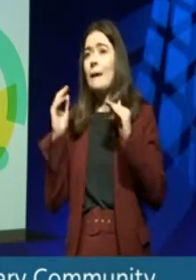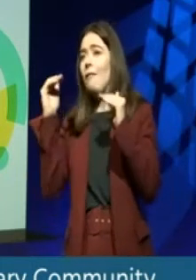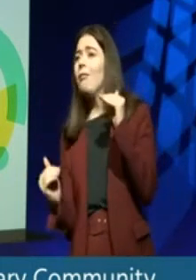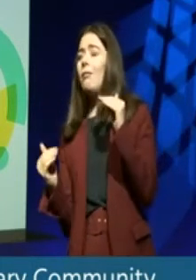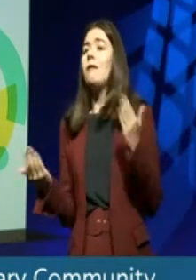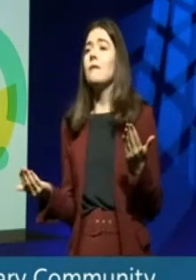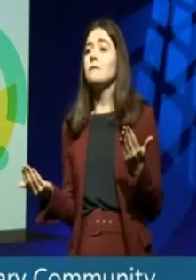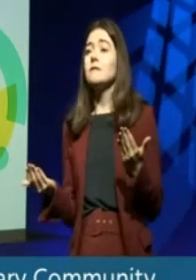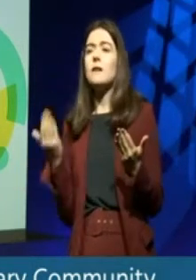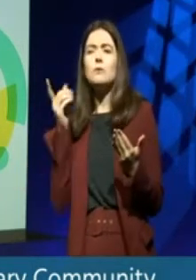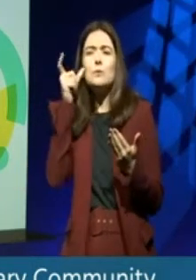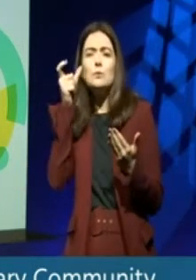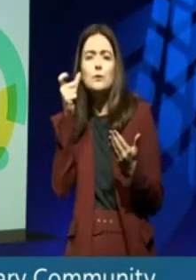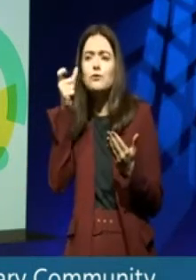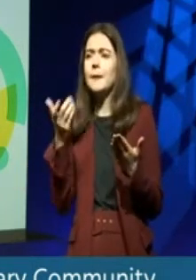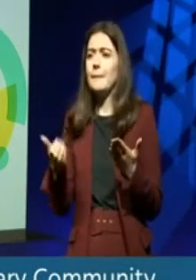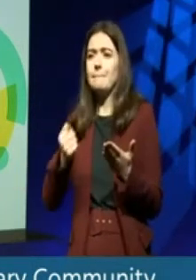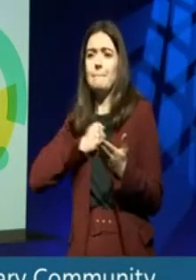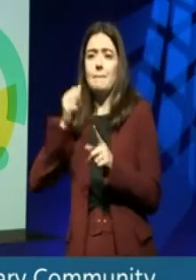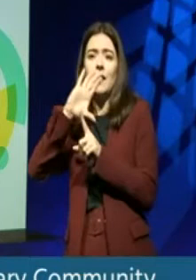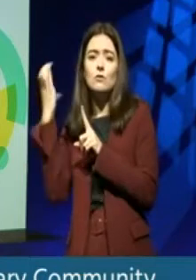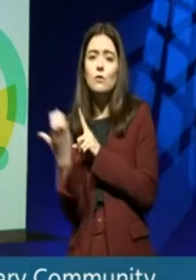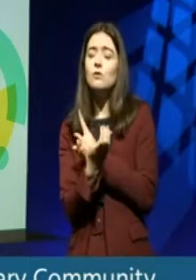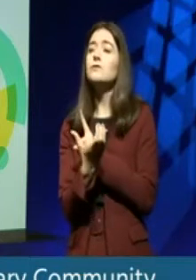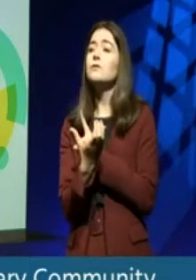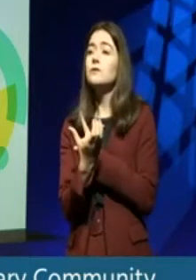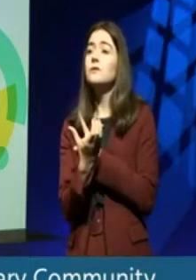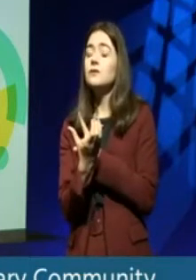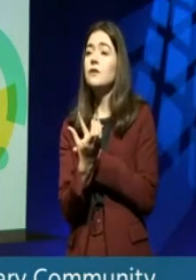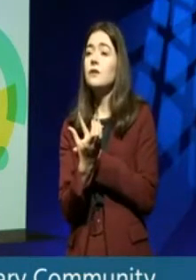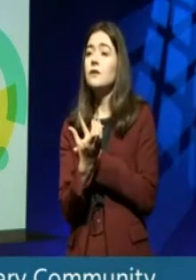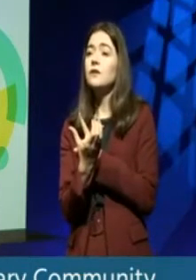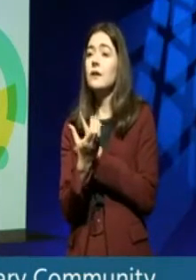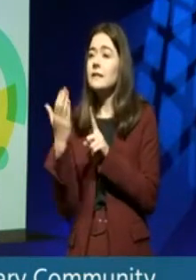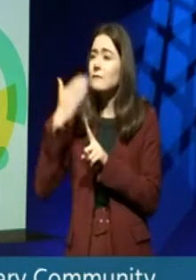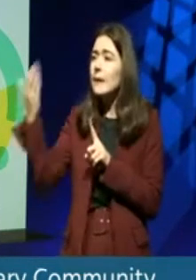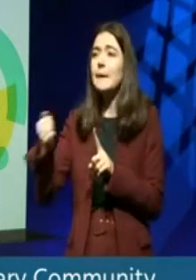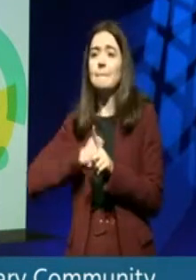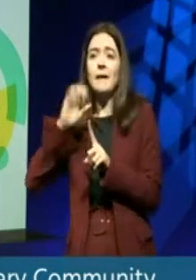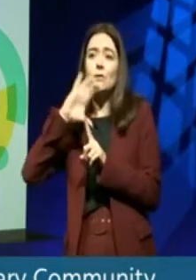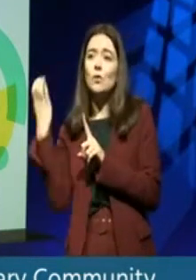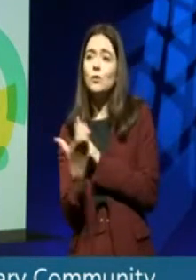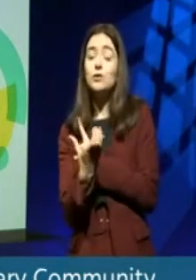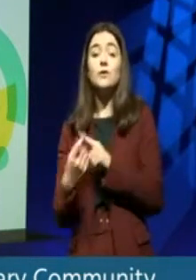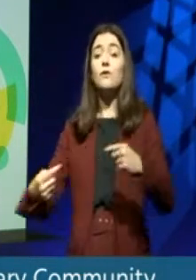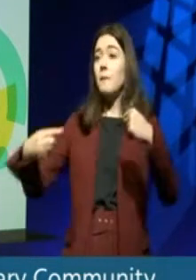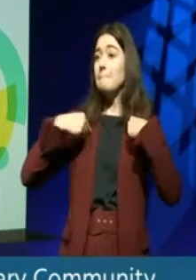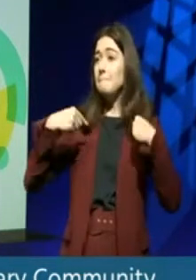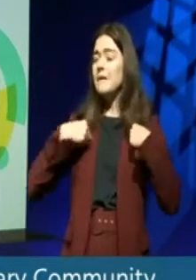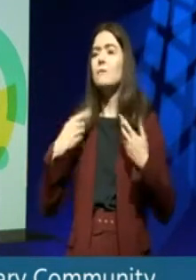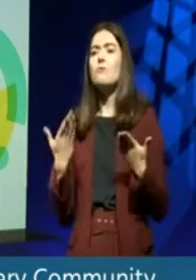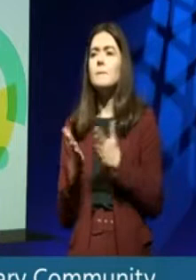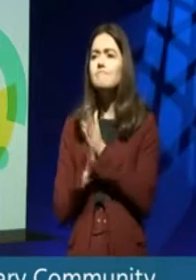always kind of questioned my culture and outside of my culture. So for me, what drives